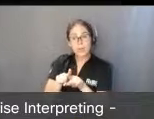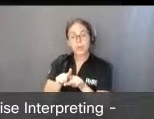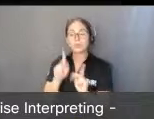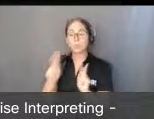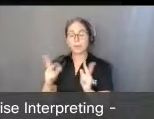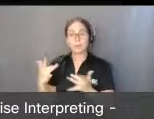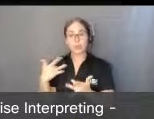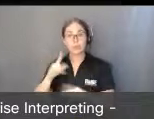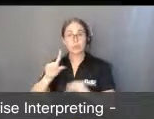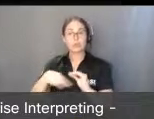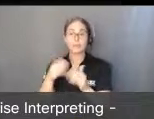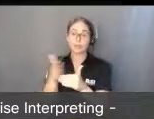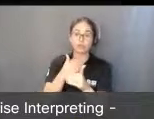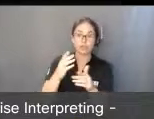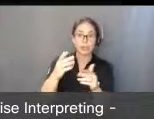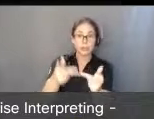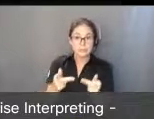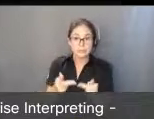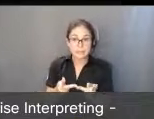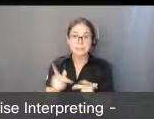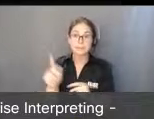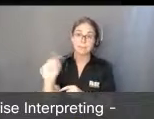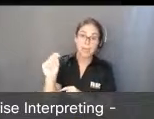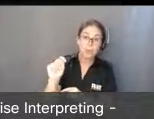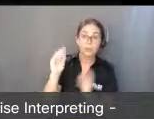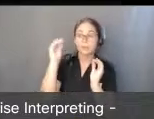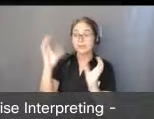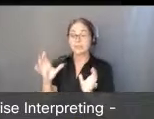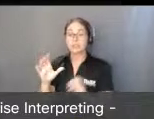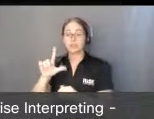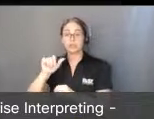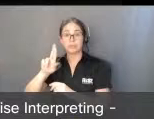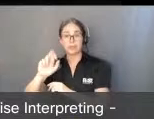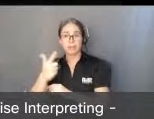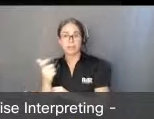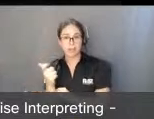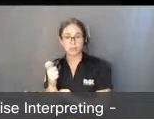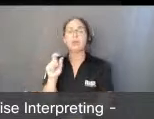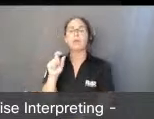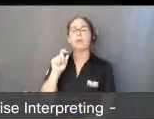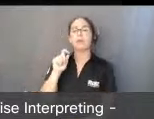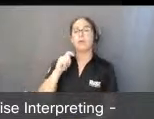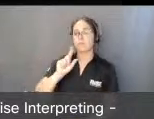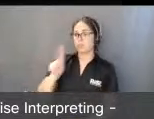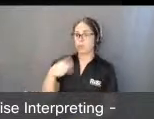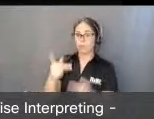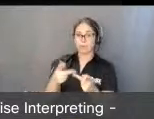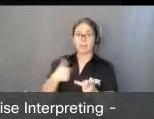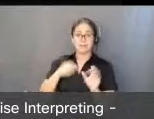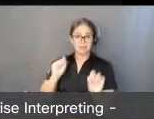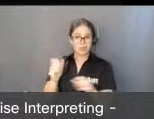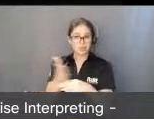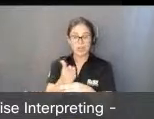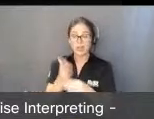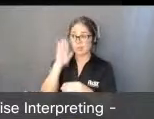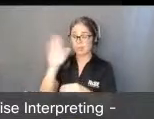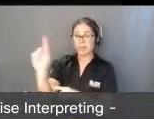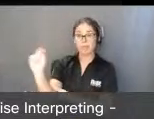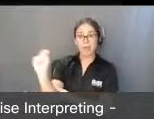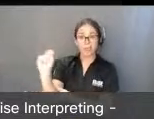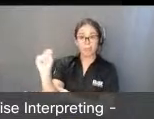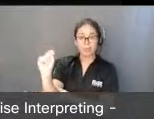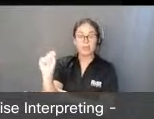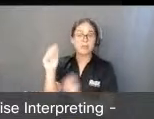teacher lounges, or restrooms. The only space that I could imagine sharing with other teachers would be a restroom, which in this case too, couldn't